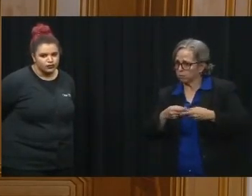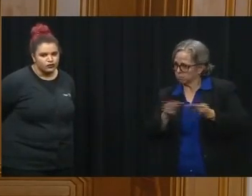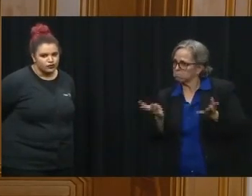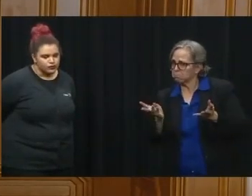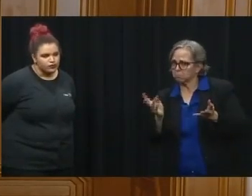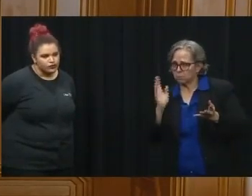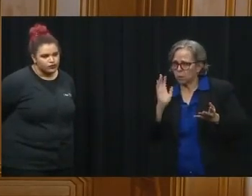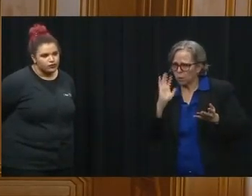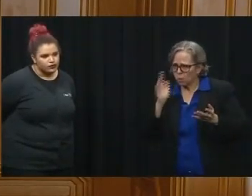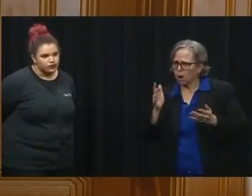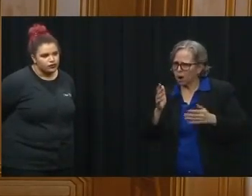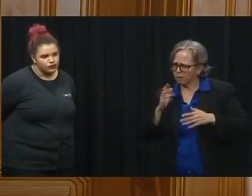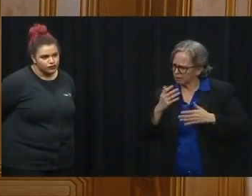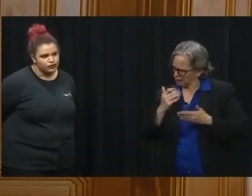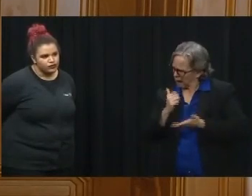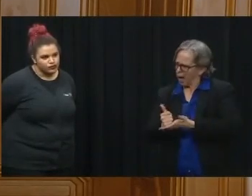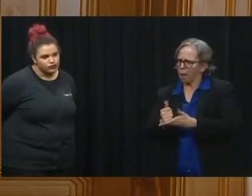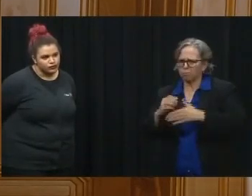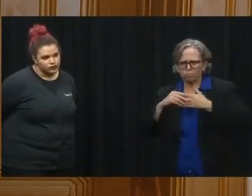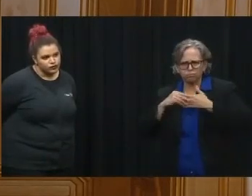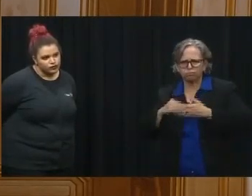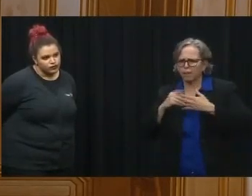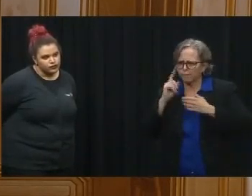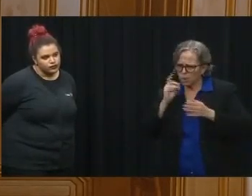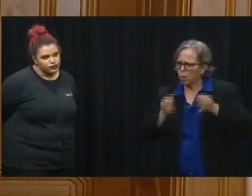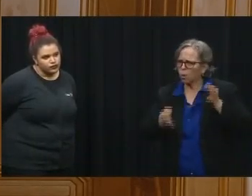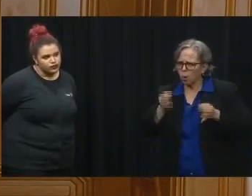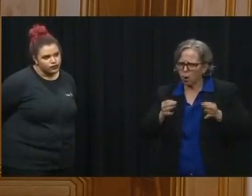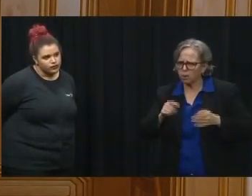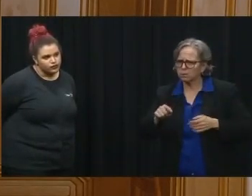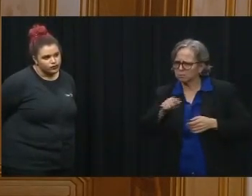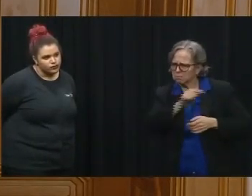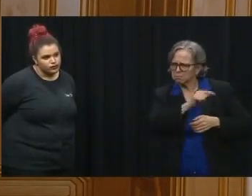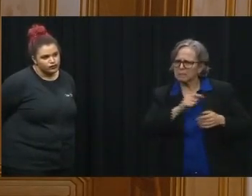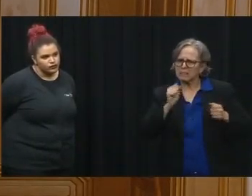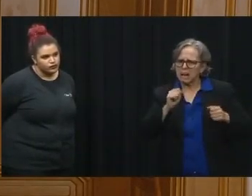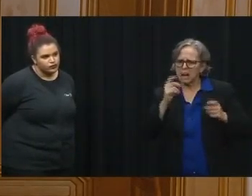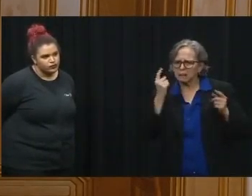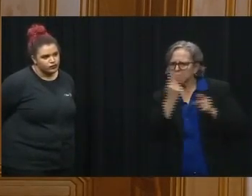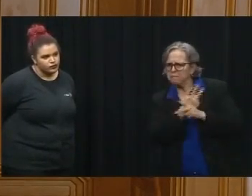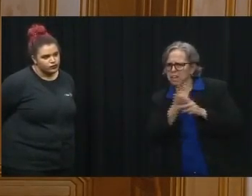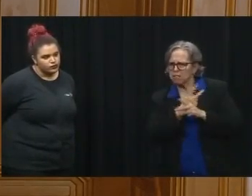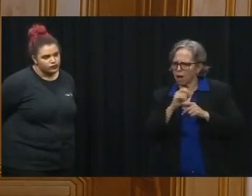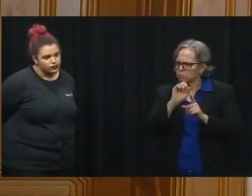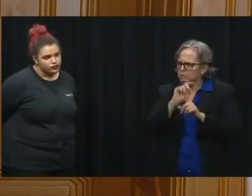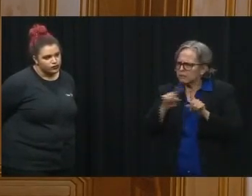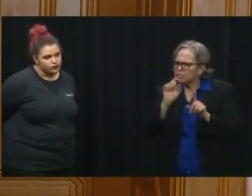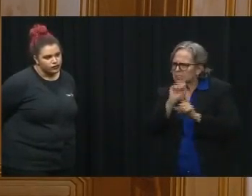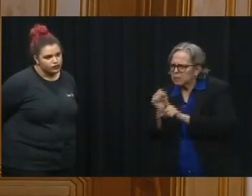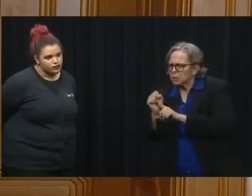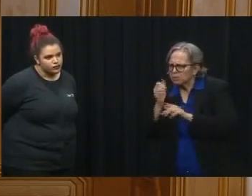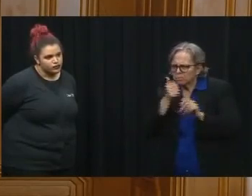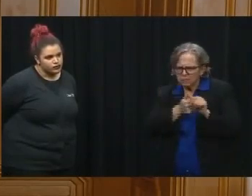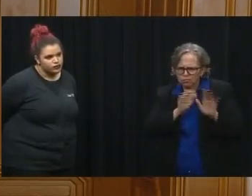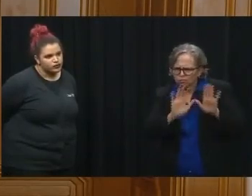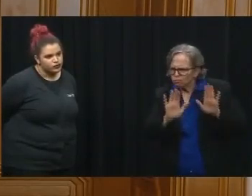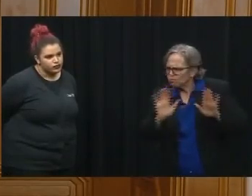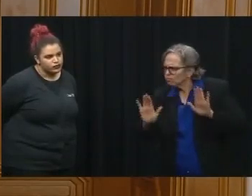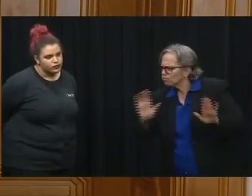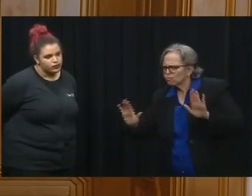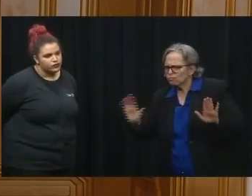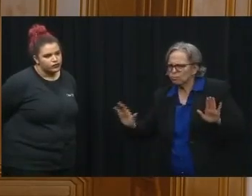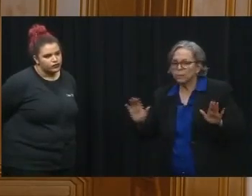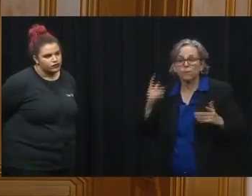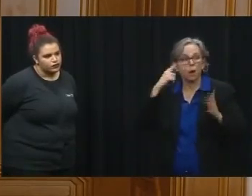the flexibility to weigh the particular circumstances and to hold things up. If here you have someone who's